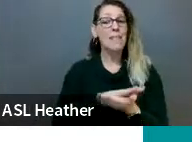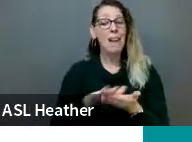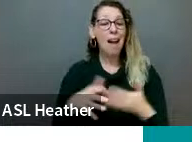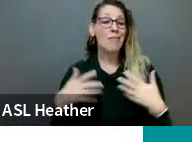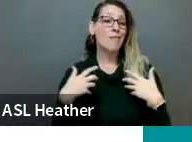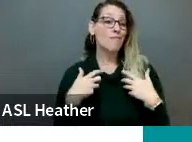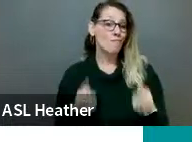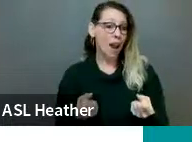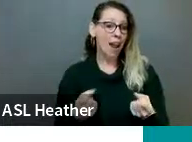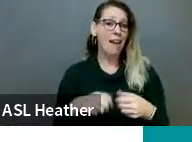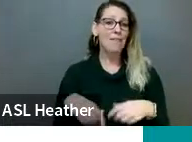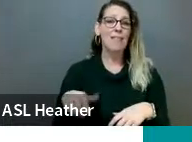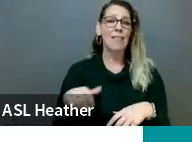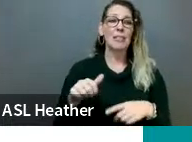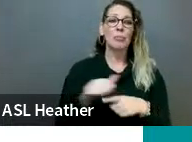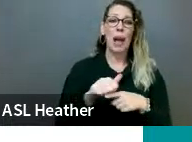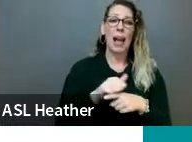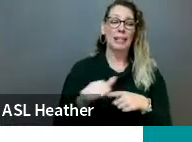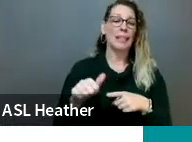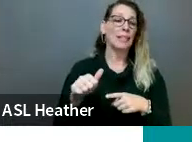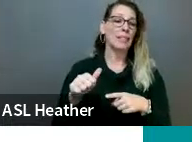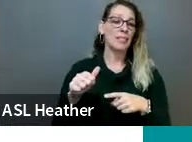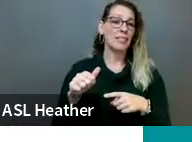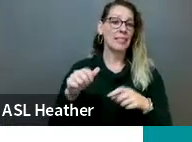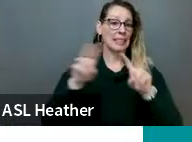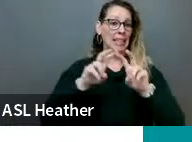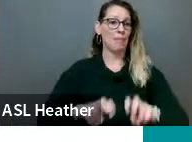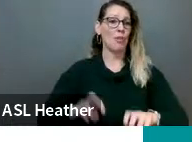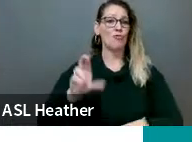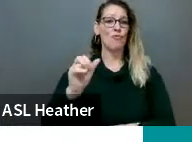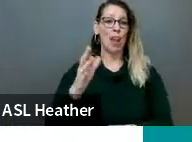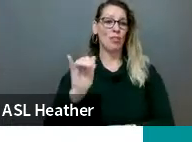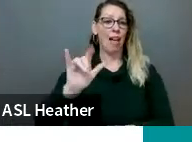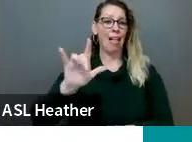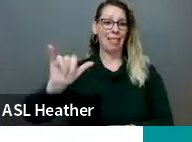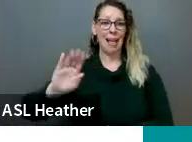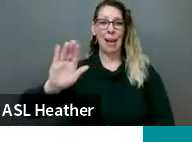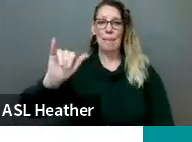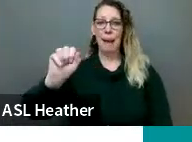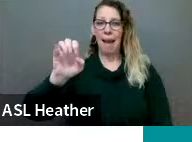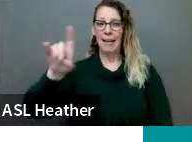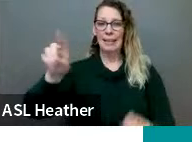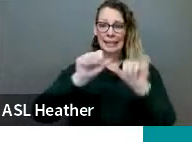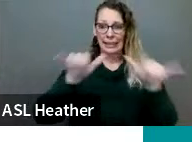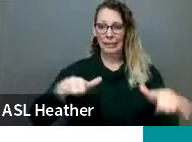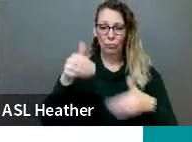and processes. Remember, this is a learning space for everyone, and we look for learning.